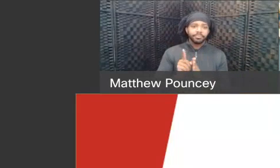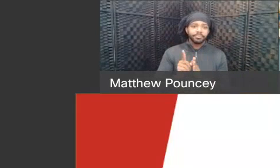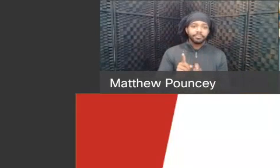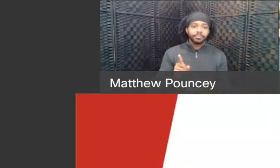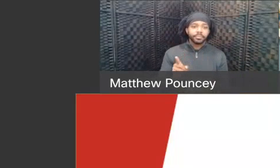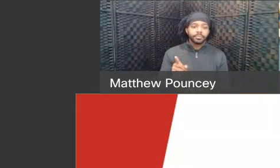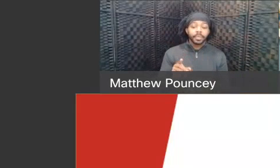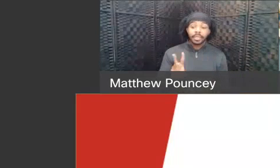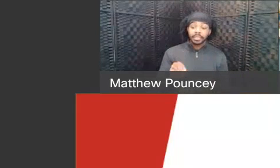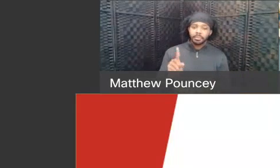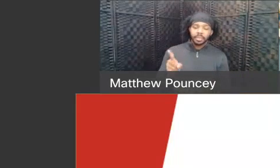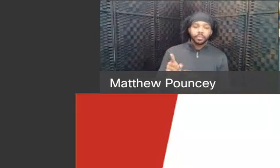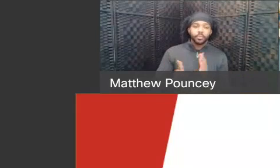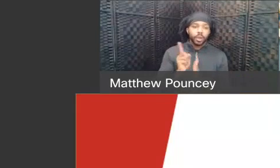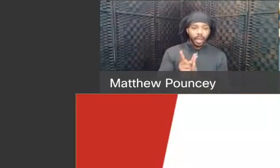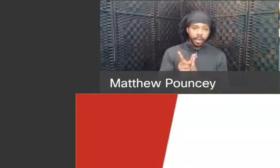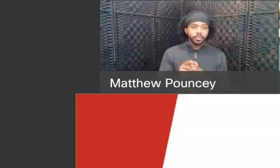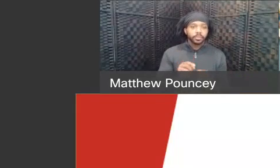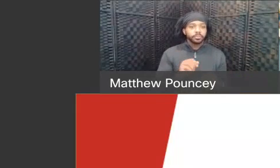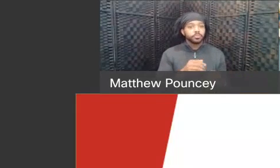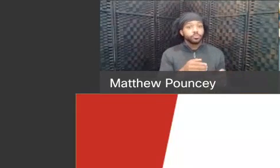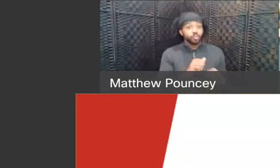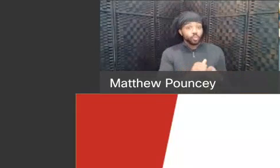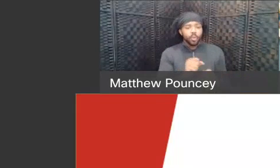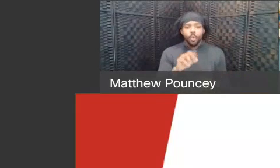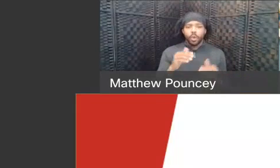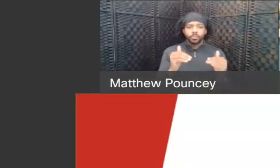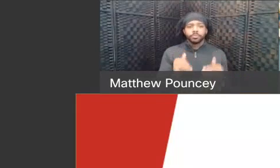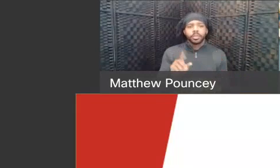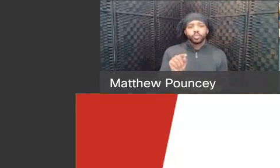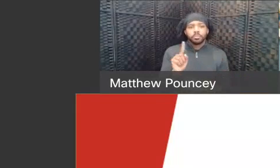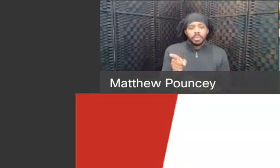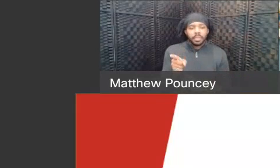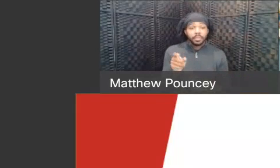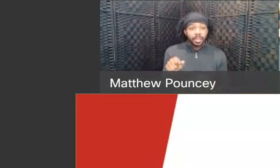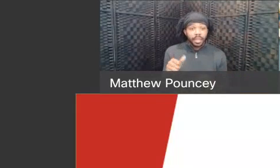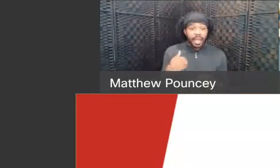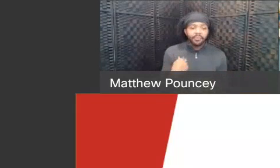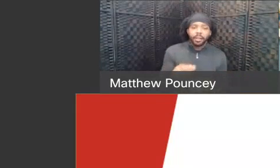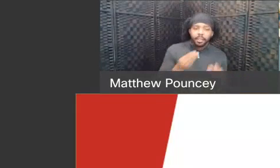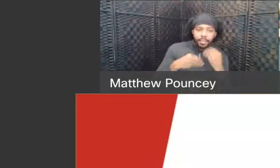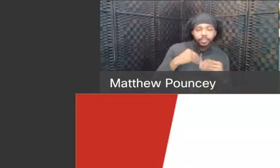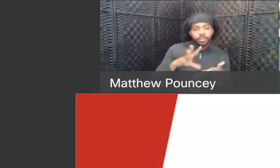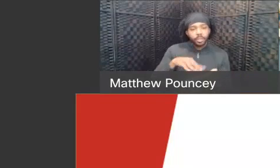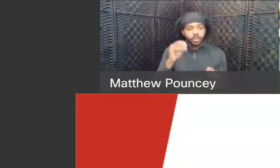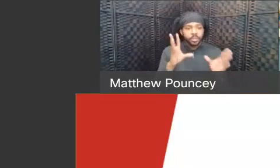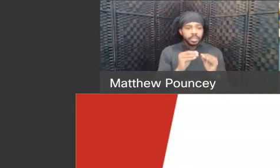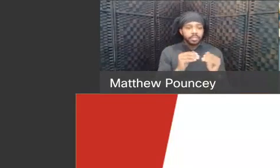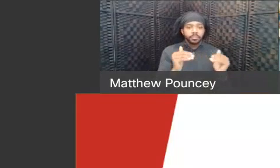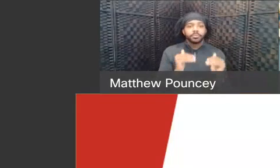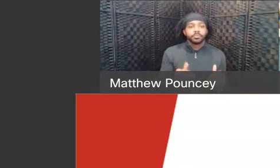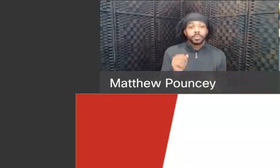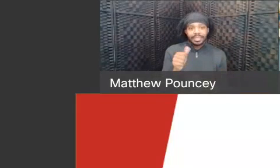or annual in-service, or you can do the 20-minute session for a lunch and learn session, or the 10-minute for